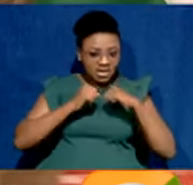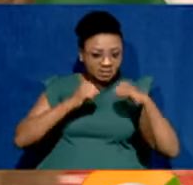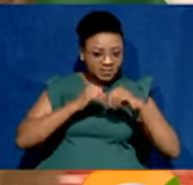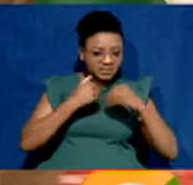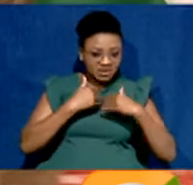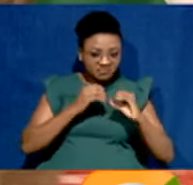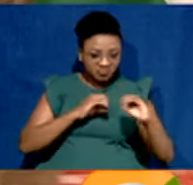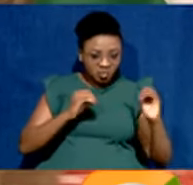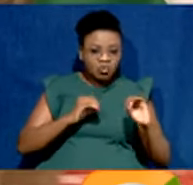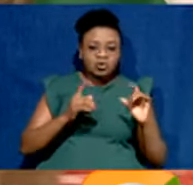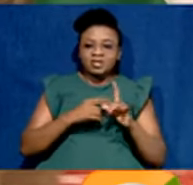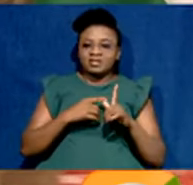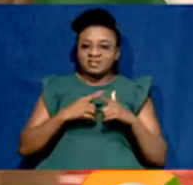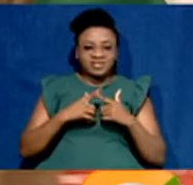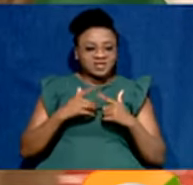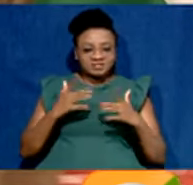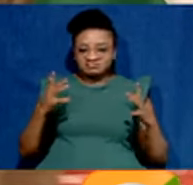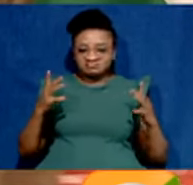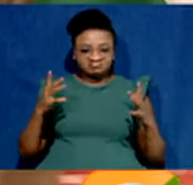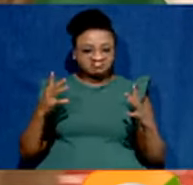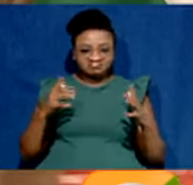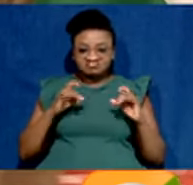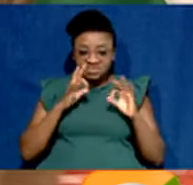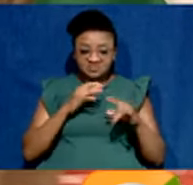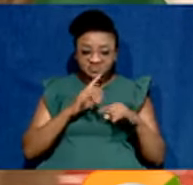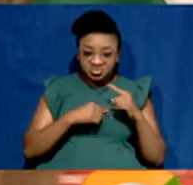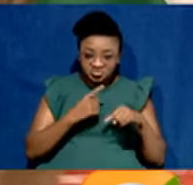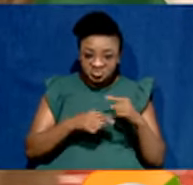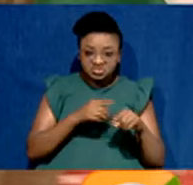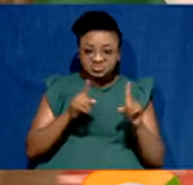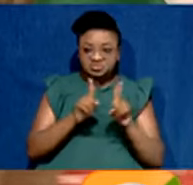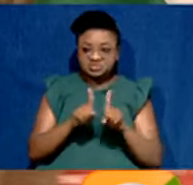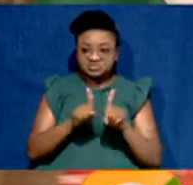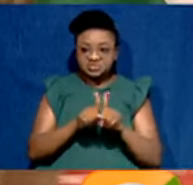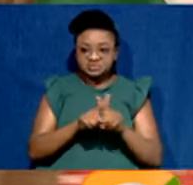transaction, if we were still going to the market to look for